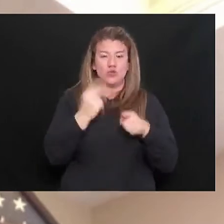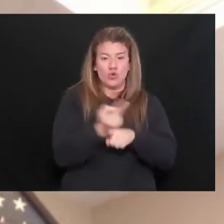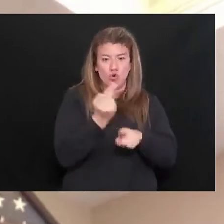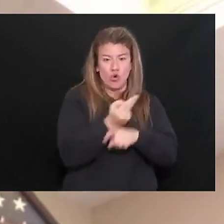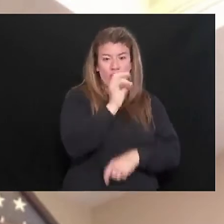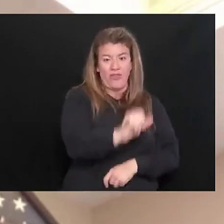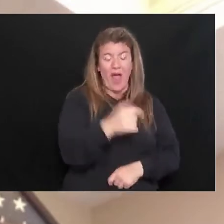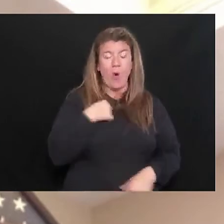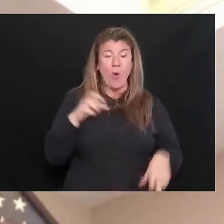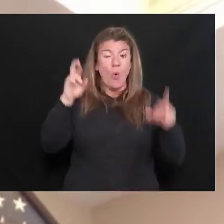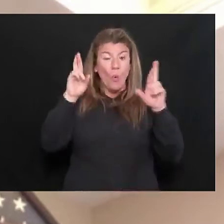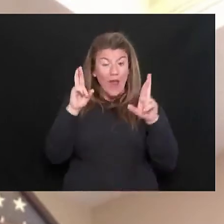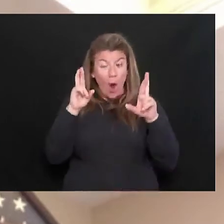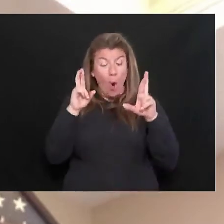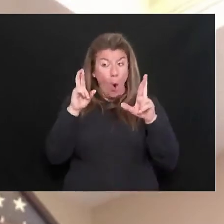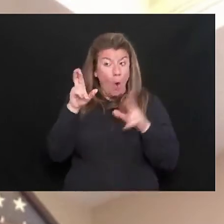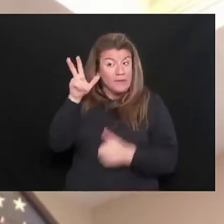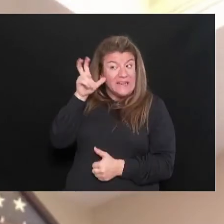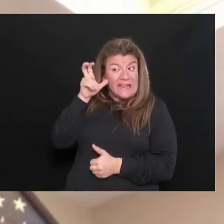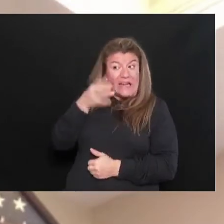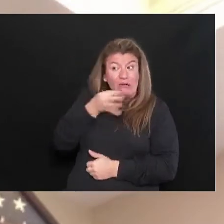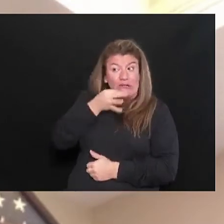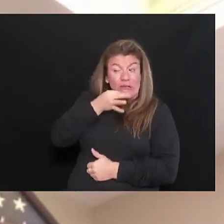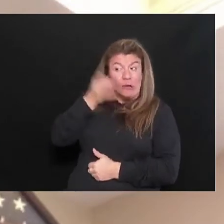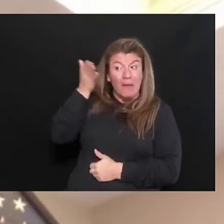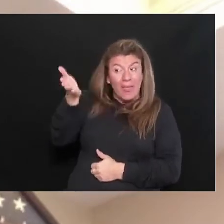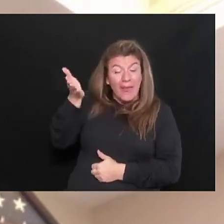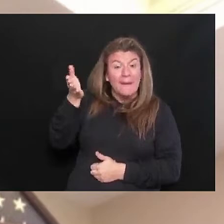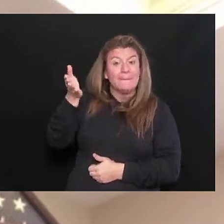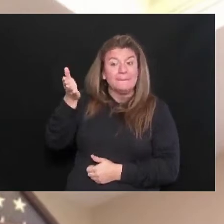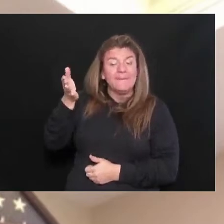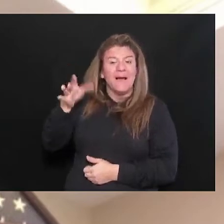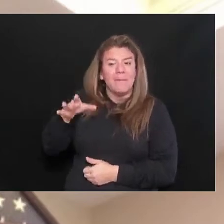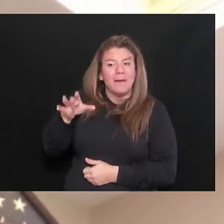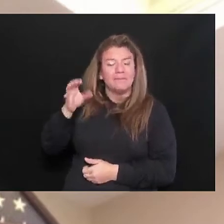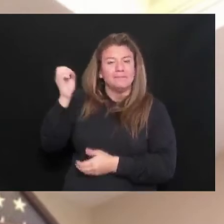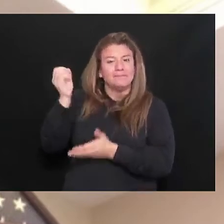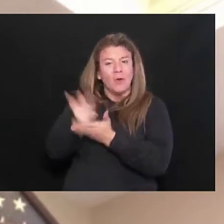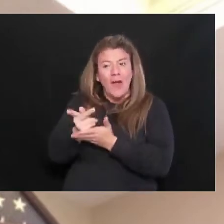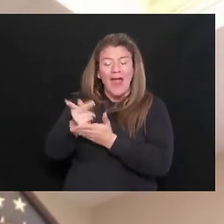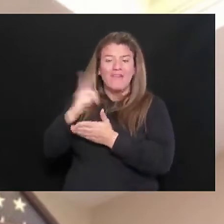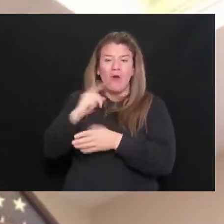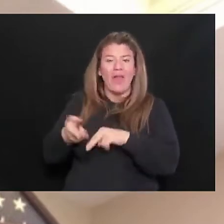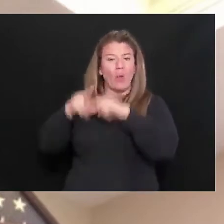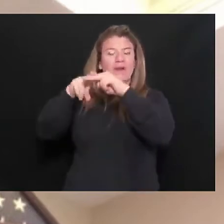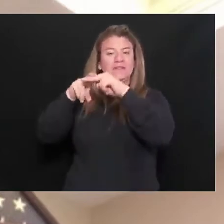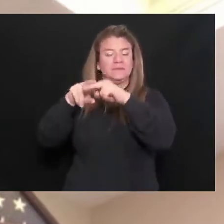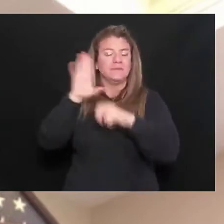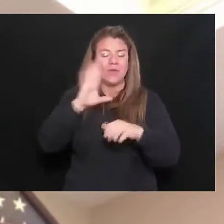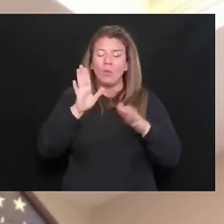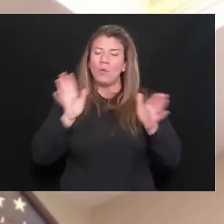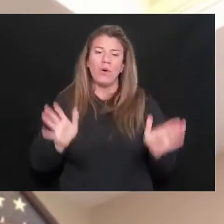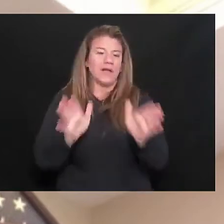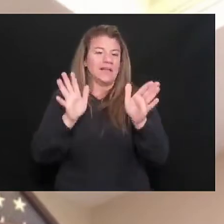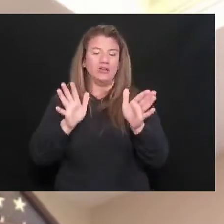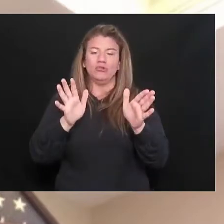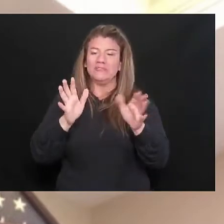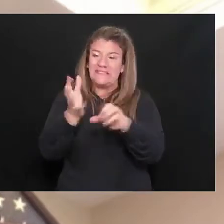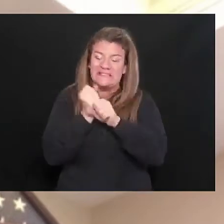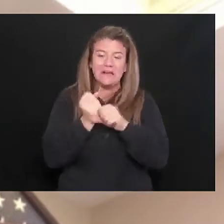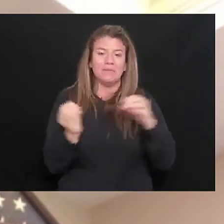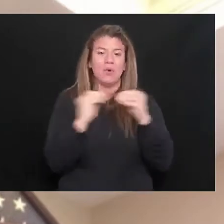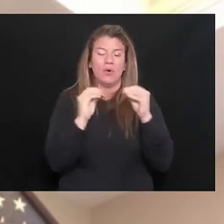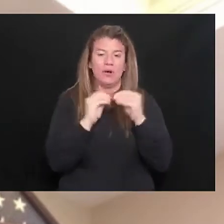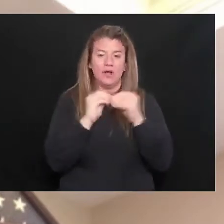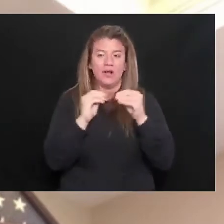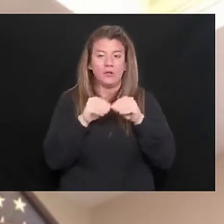to hear back soon about that increased level, and we will continue to press hard to get that